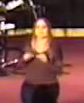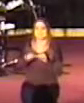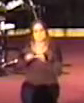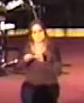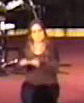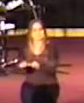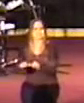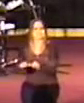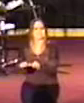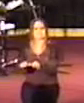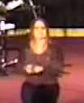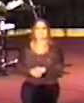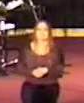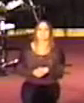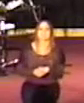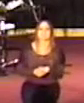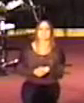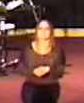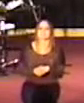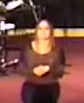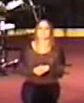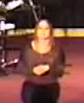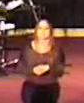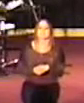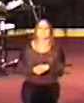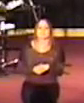forward. He had